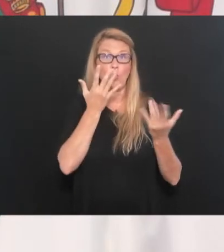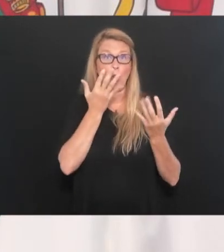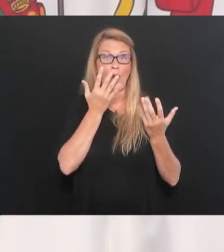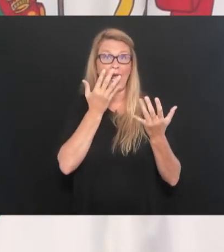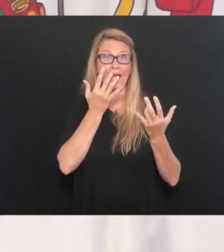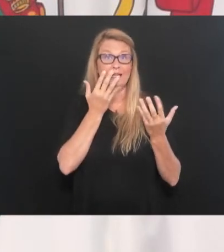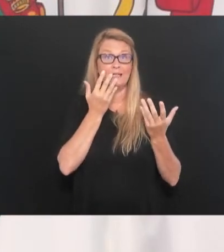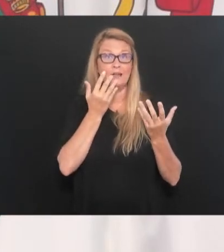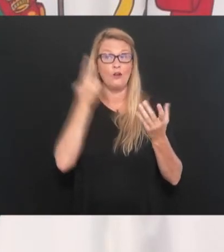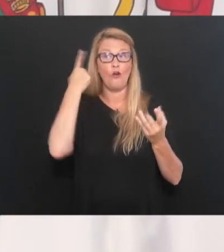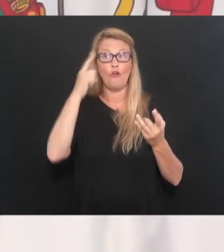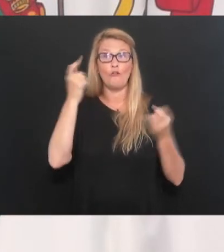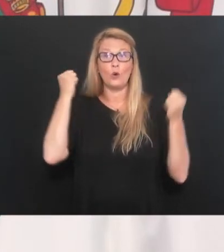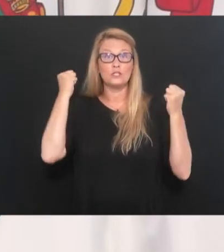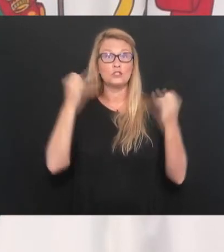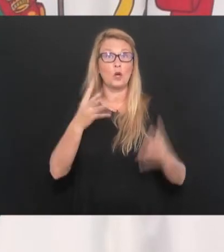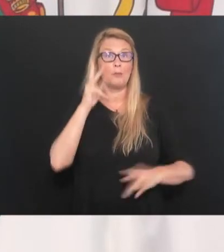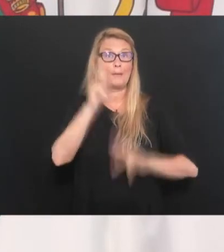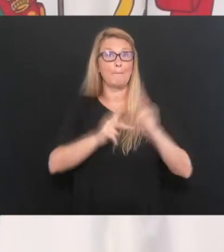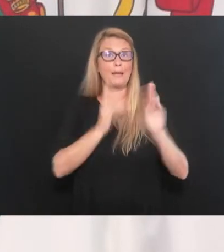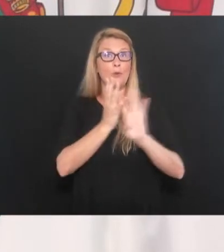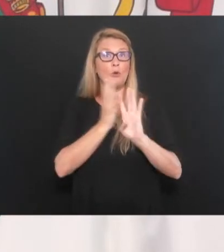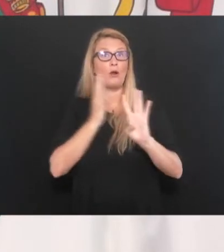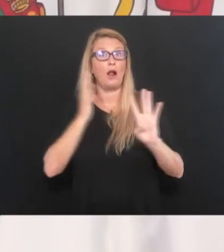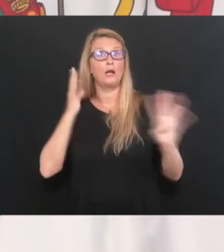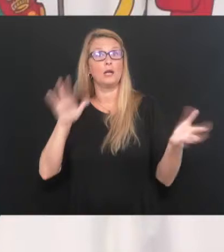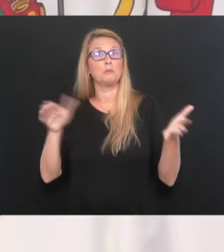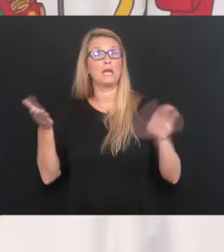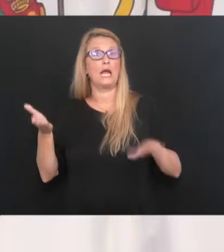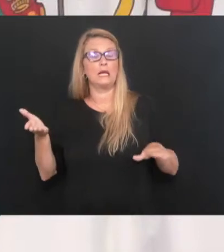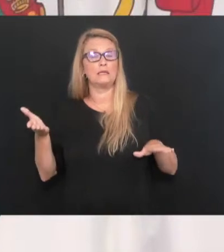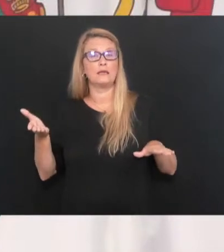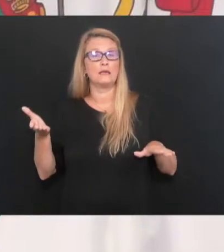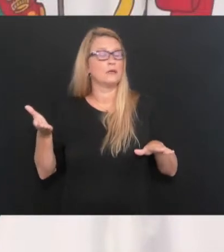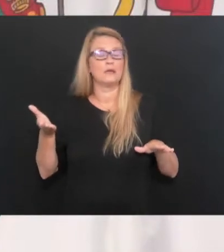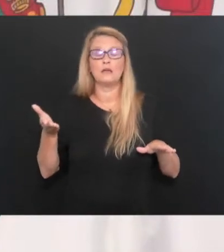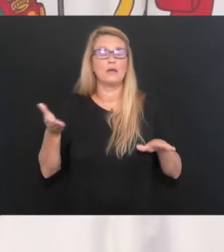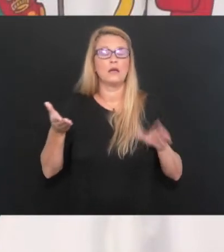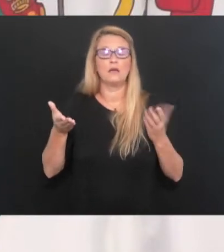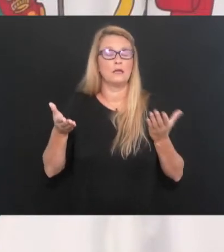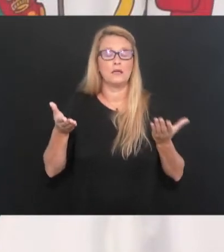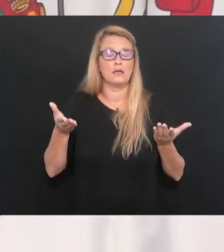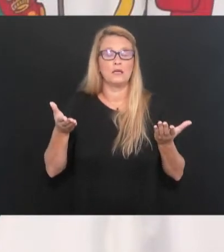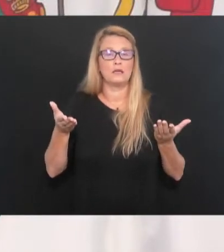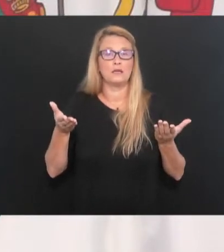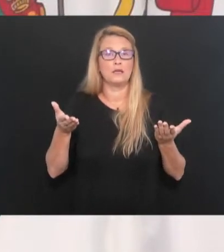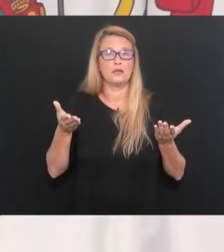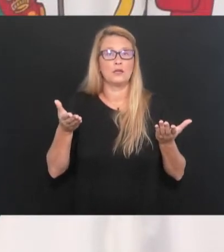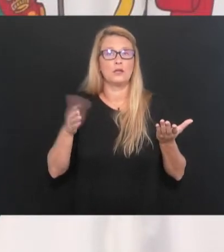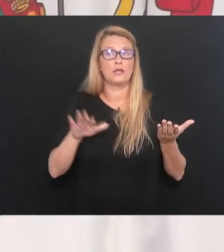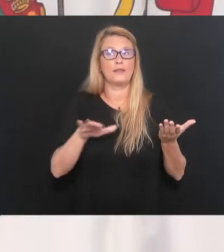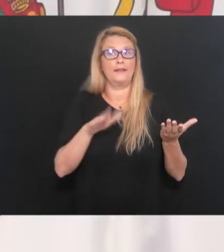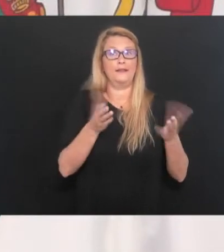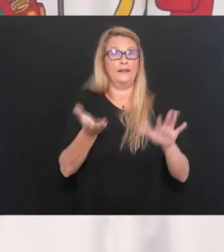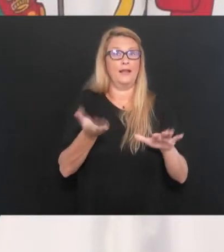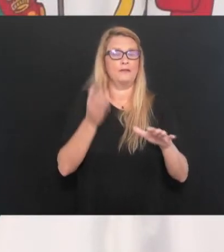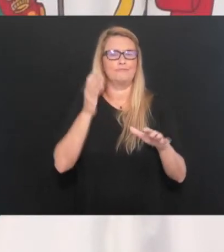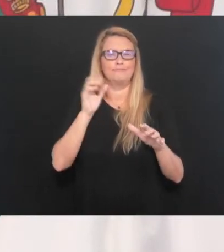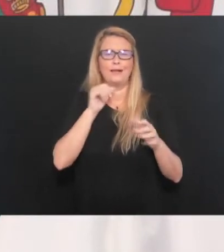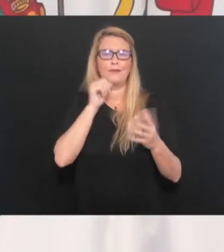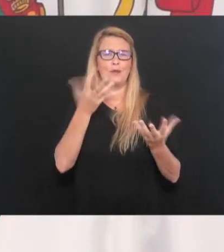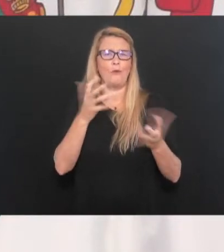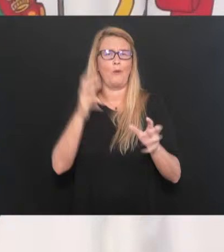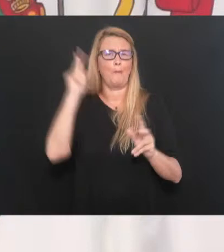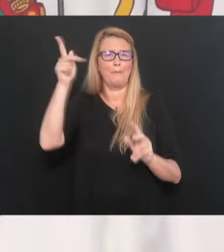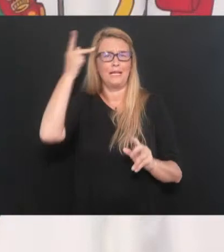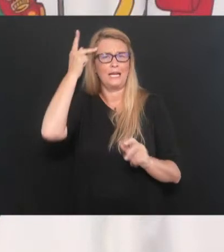people to be, lined up in body bags to move because of some form of political pressure or whatever